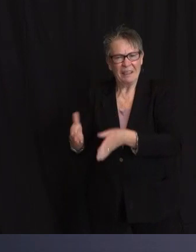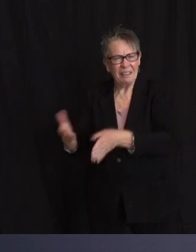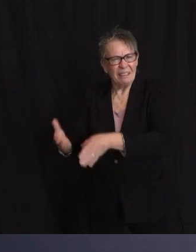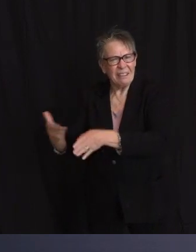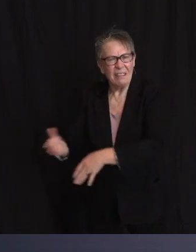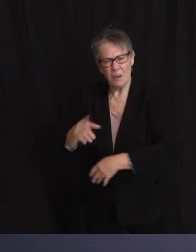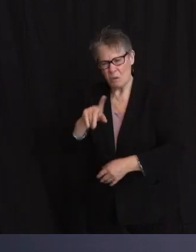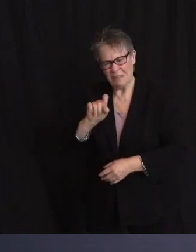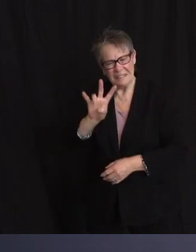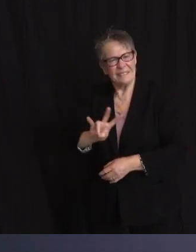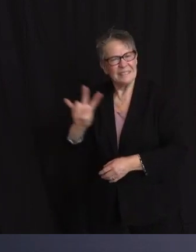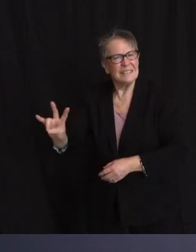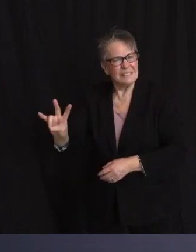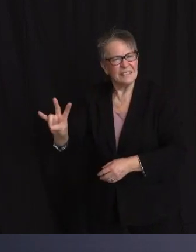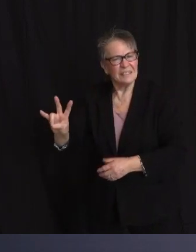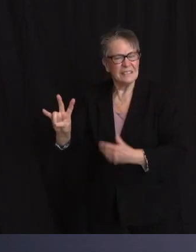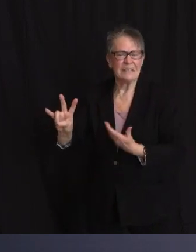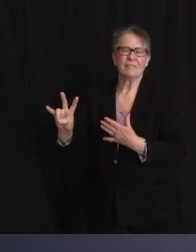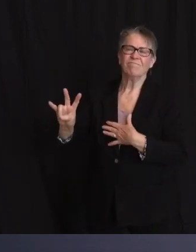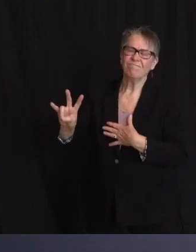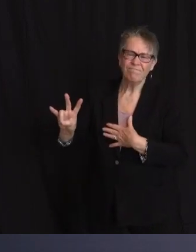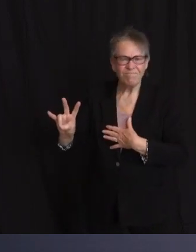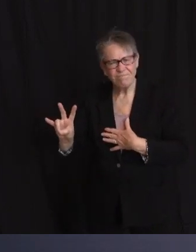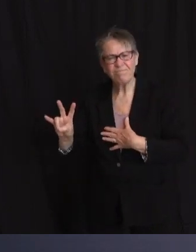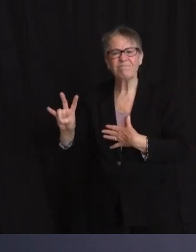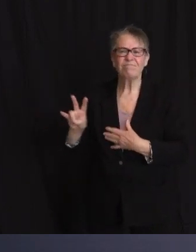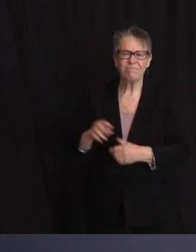43% are female, 57% are male.